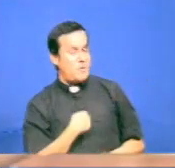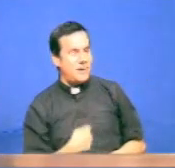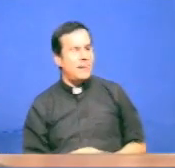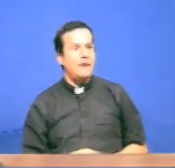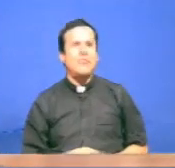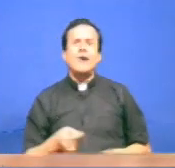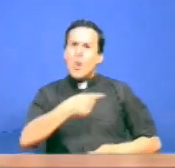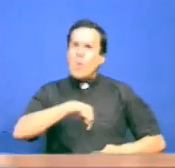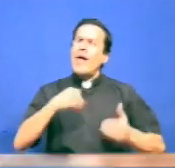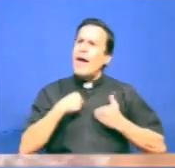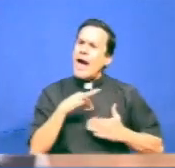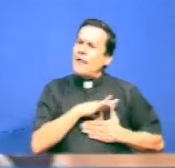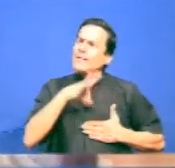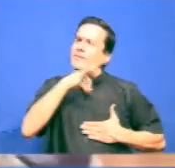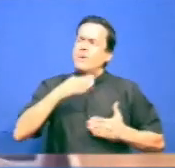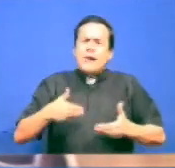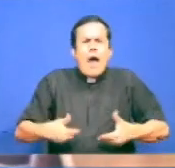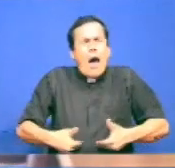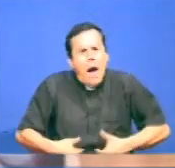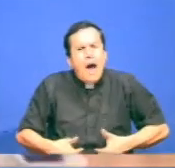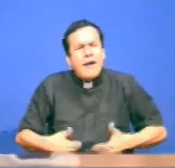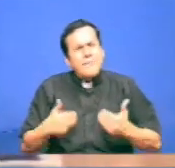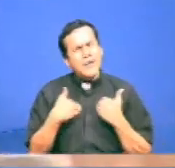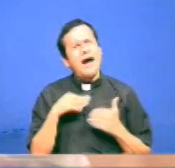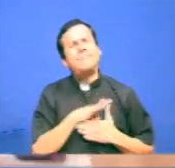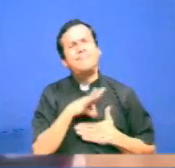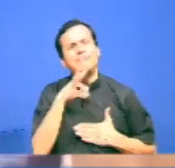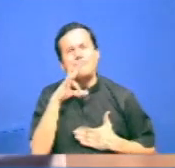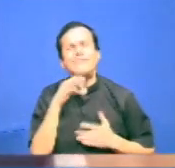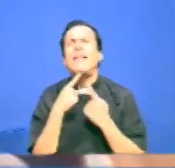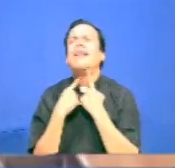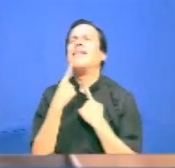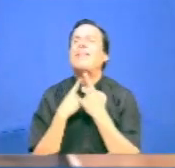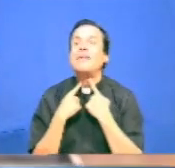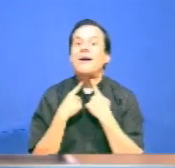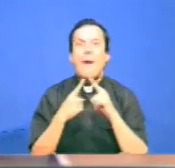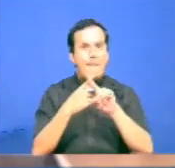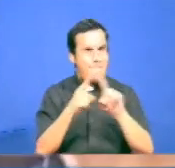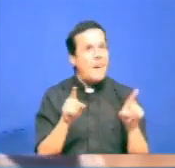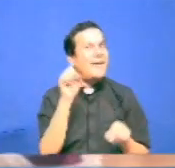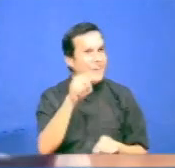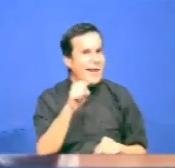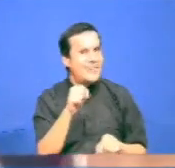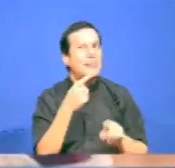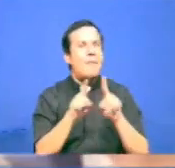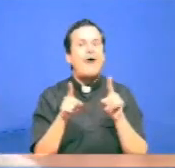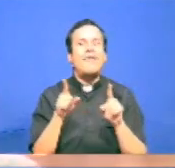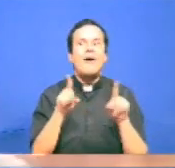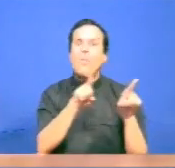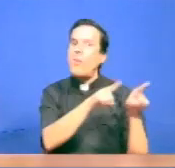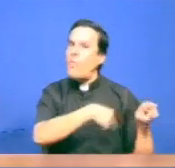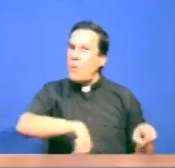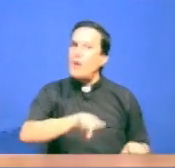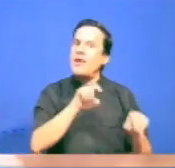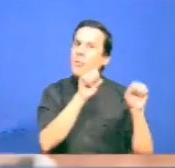no. We have a spiritual hunger, but we can receive remotely. We can receive a dose